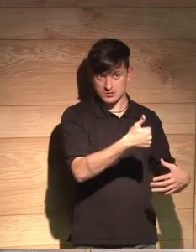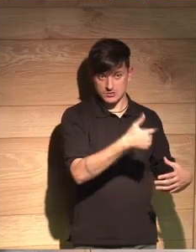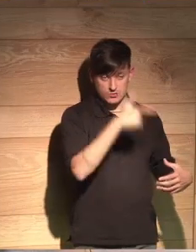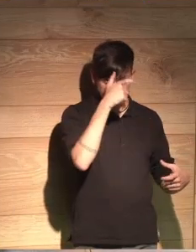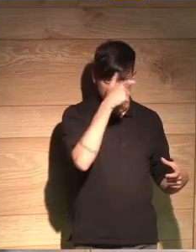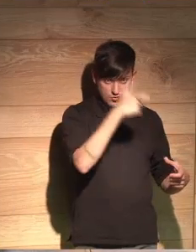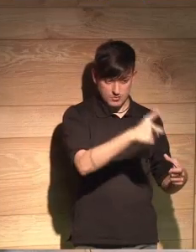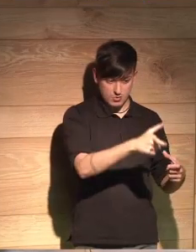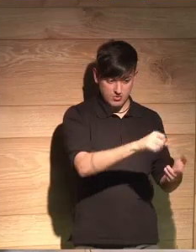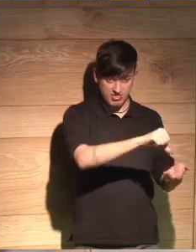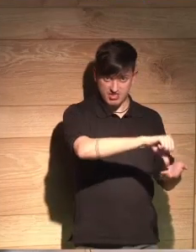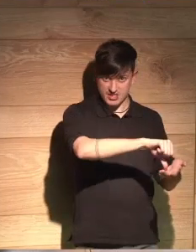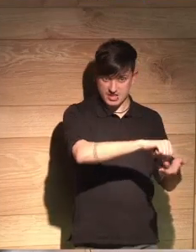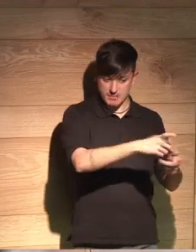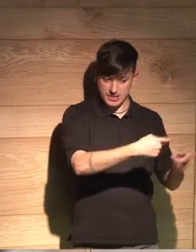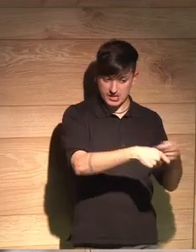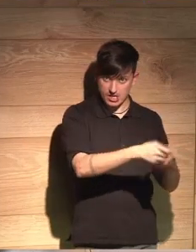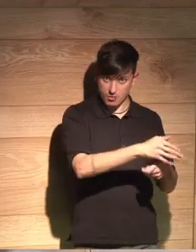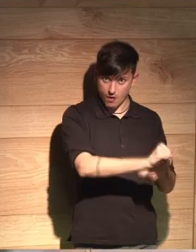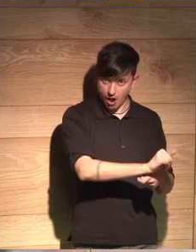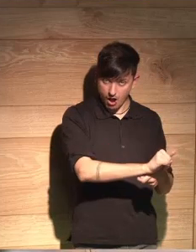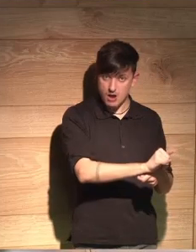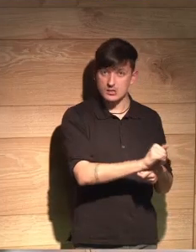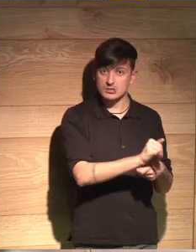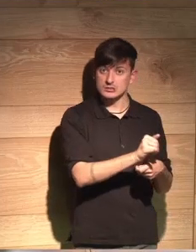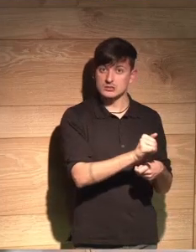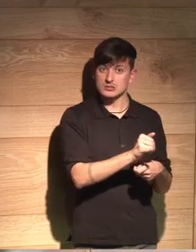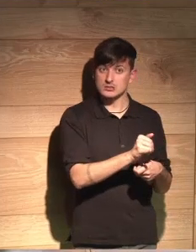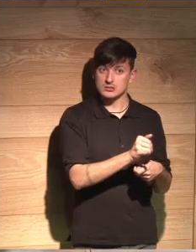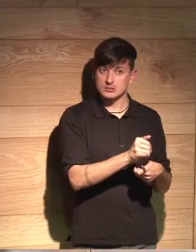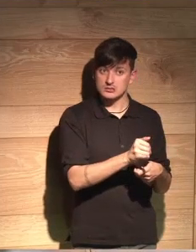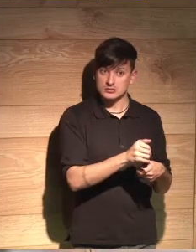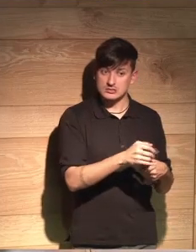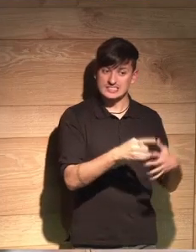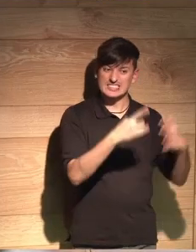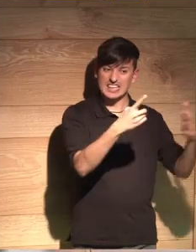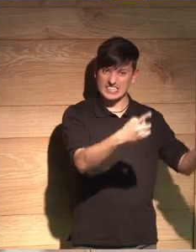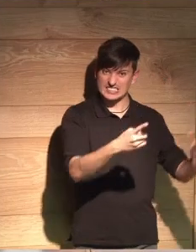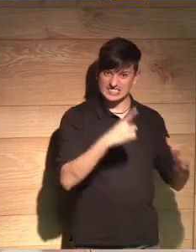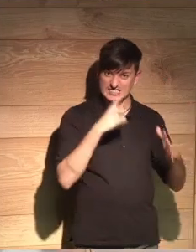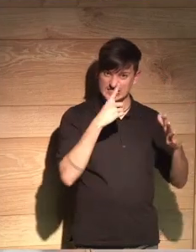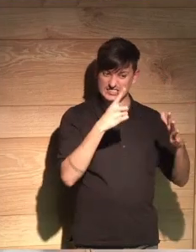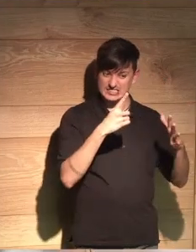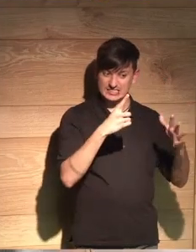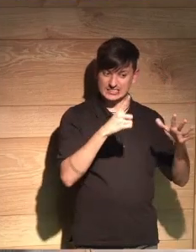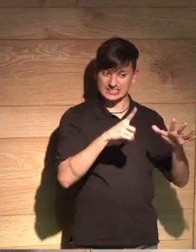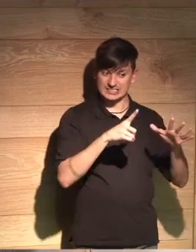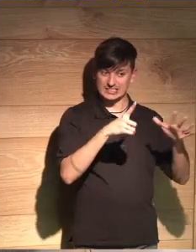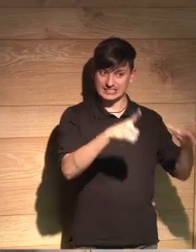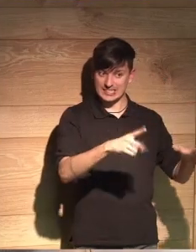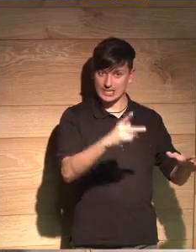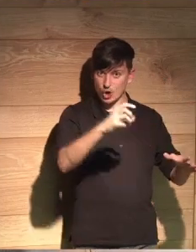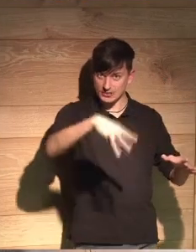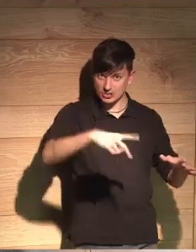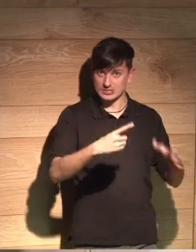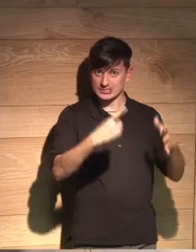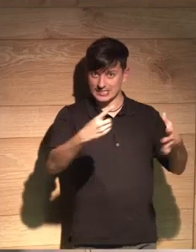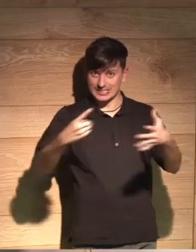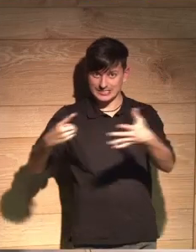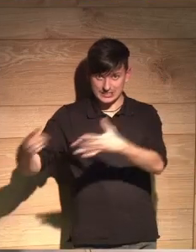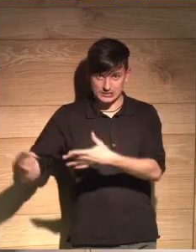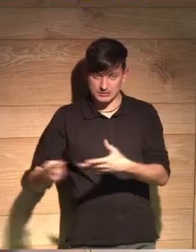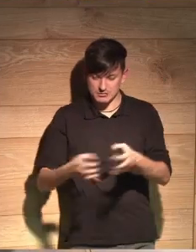bigger, a central village where you have the market, and every 6 villages there's one in the middle of all of them